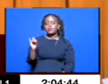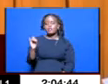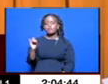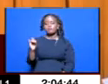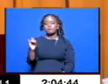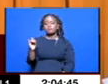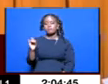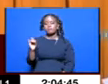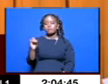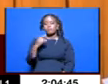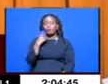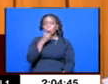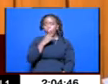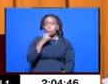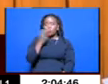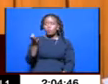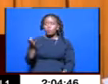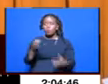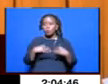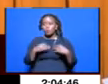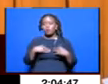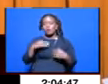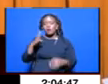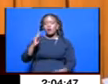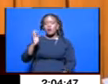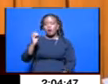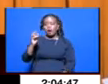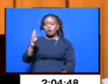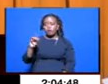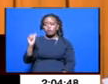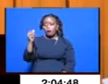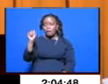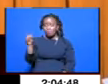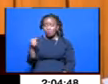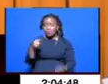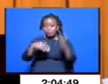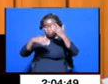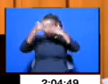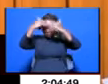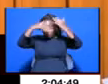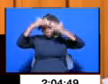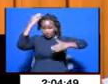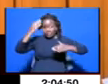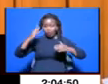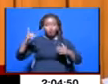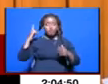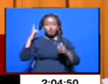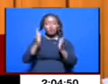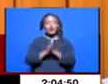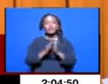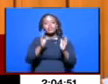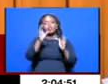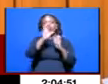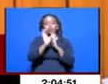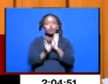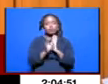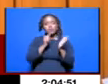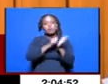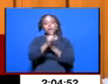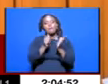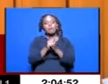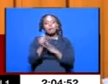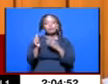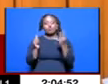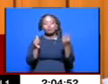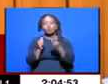where a scholar called Maurice Hariot, a professor of administrative law and constitutional law, published 2 constitutional